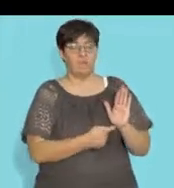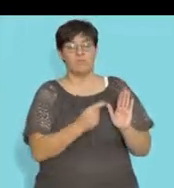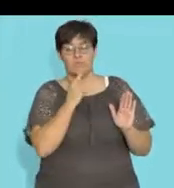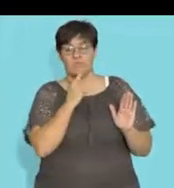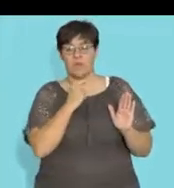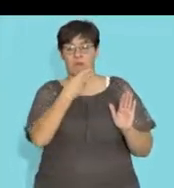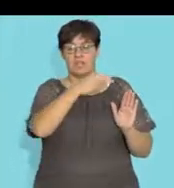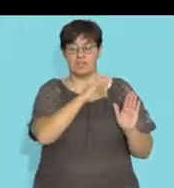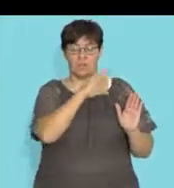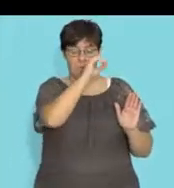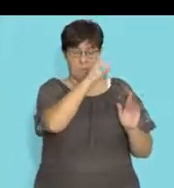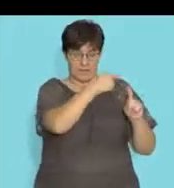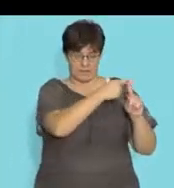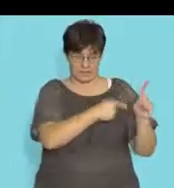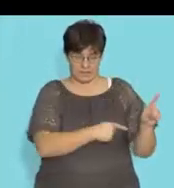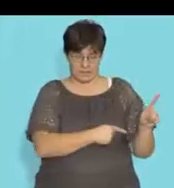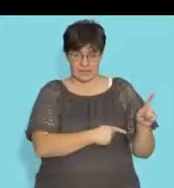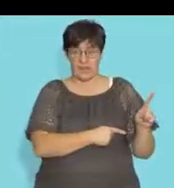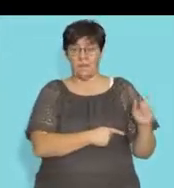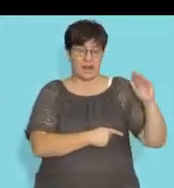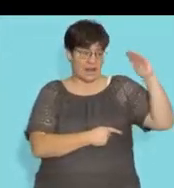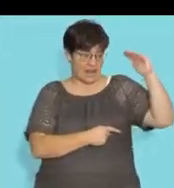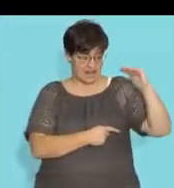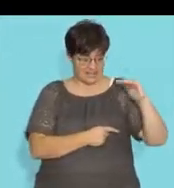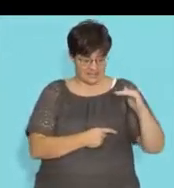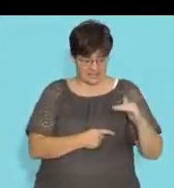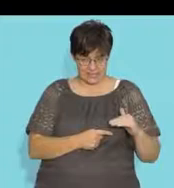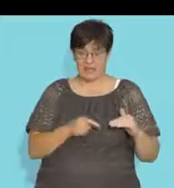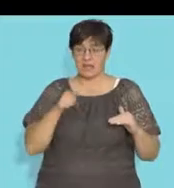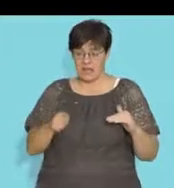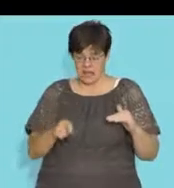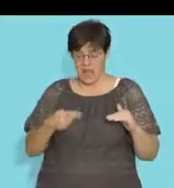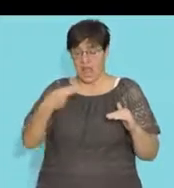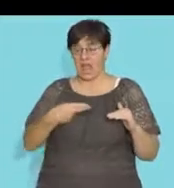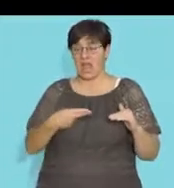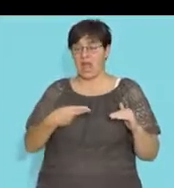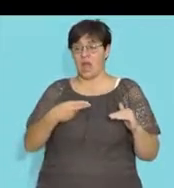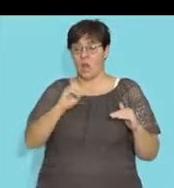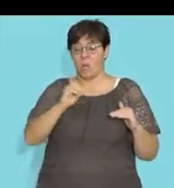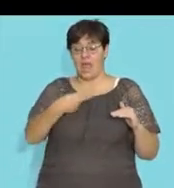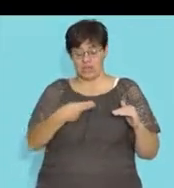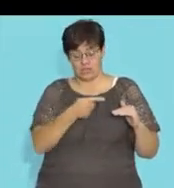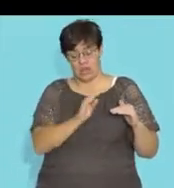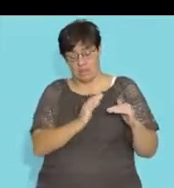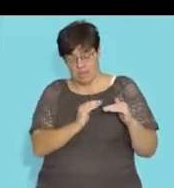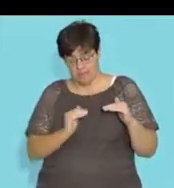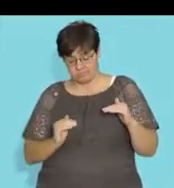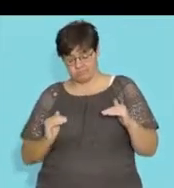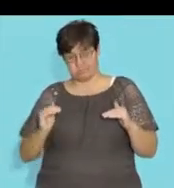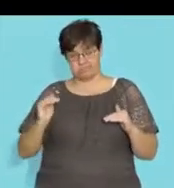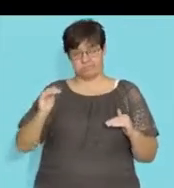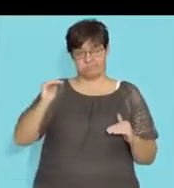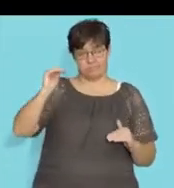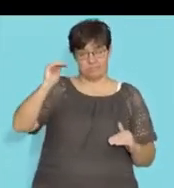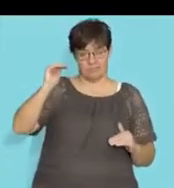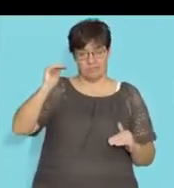that the hydronium ion concentration will decrease as the hydroxide ion concentration will